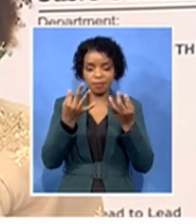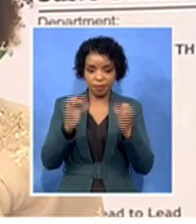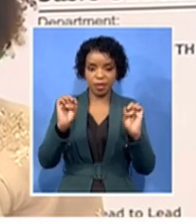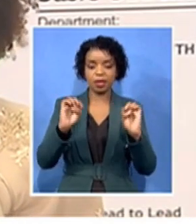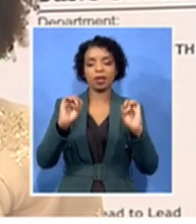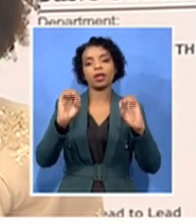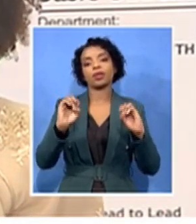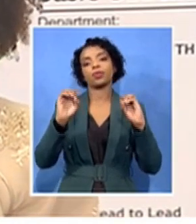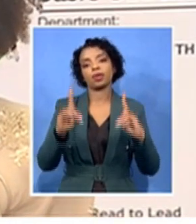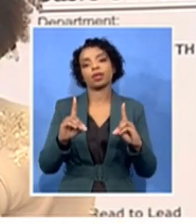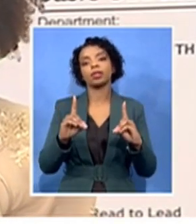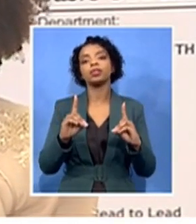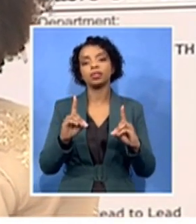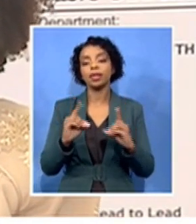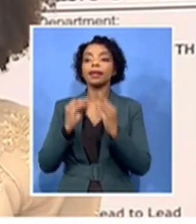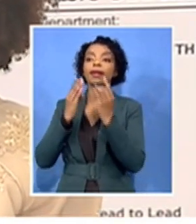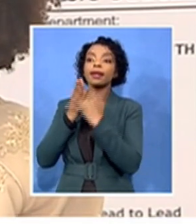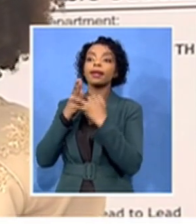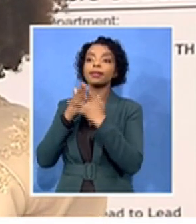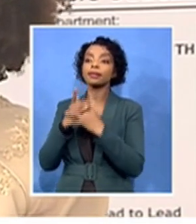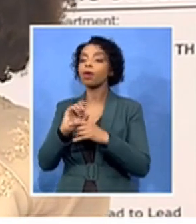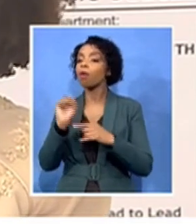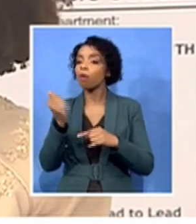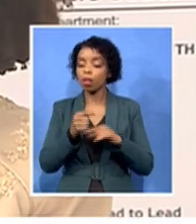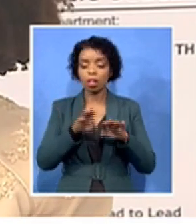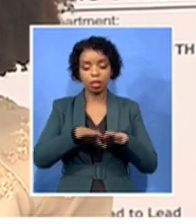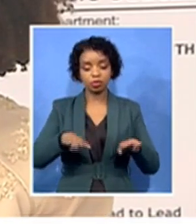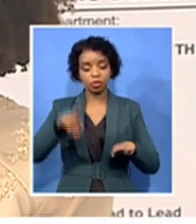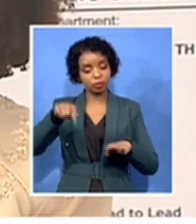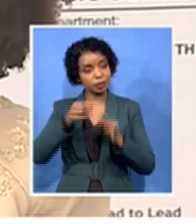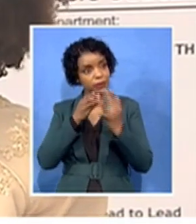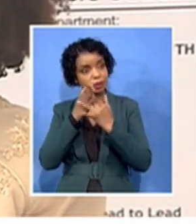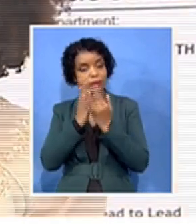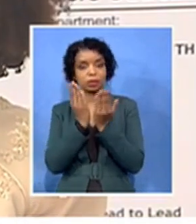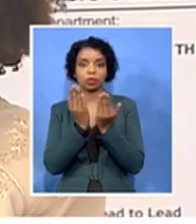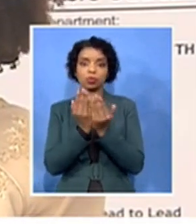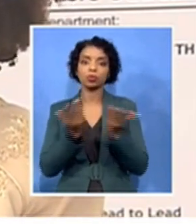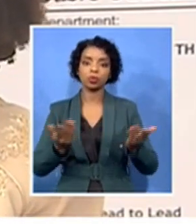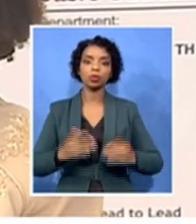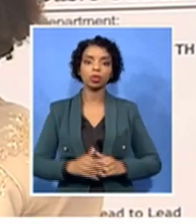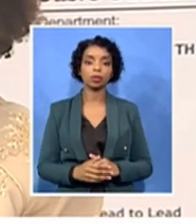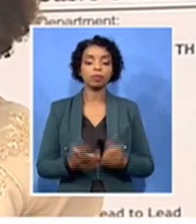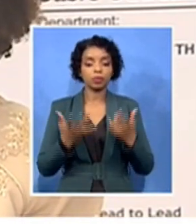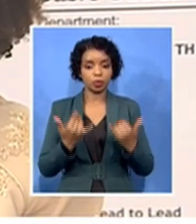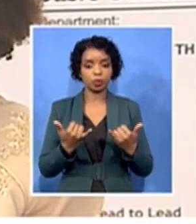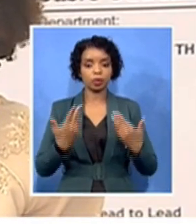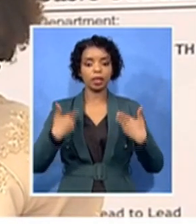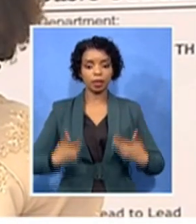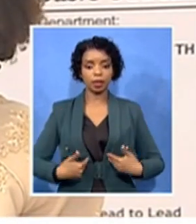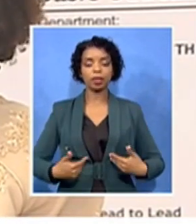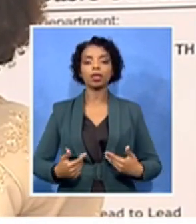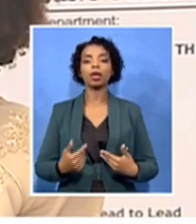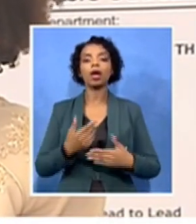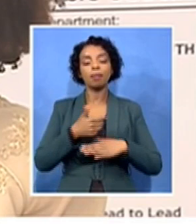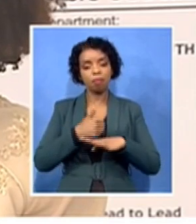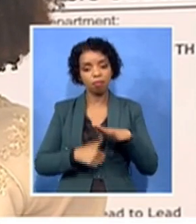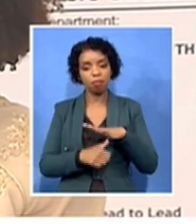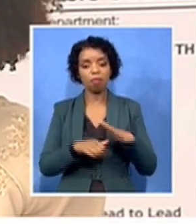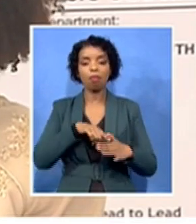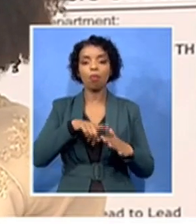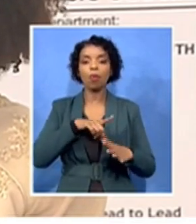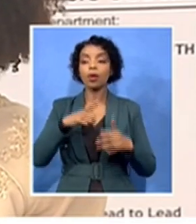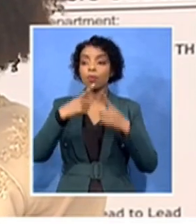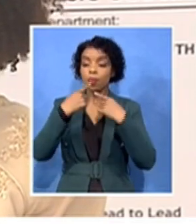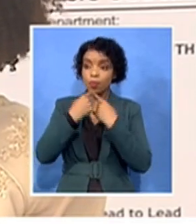children. I'm honored to speak today as we celebrate the light holders of society. As we celebrate the